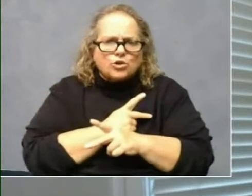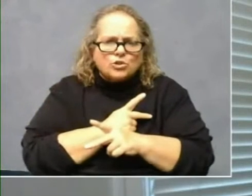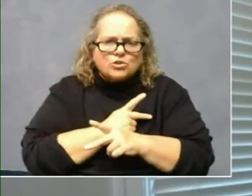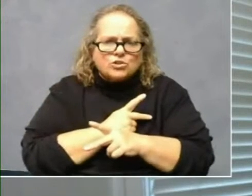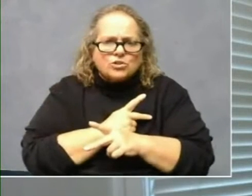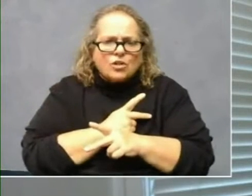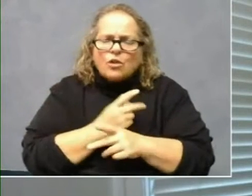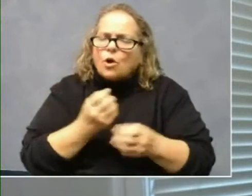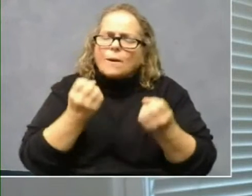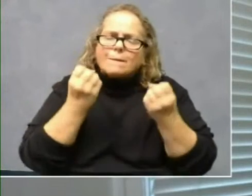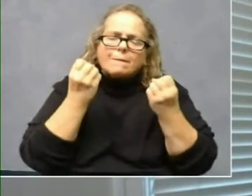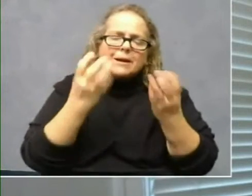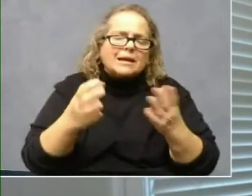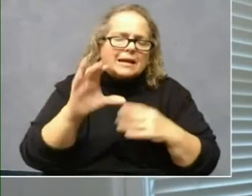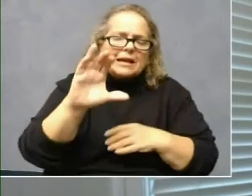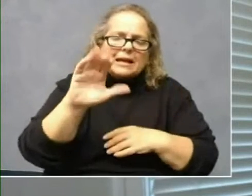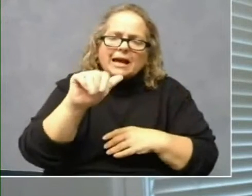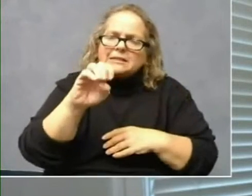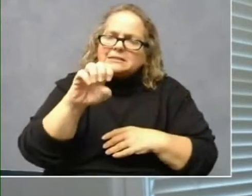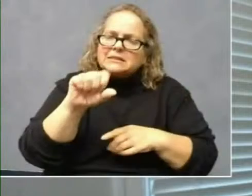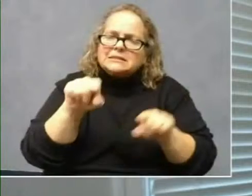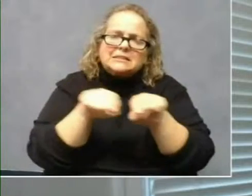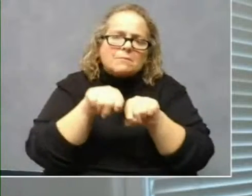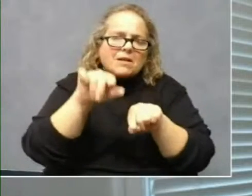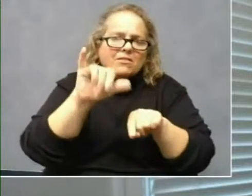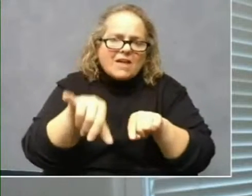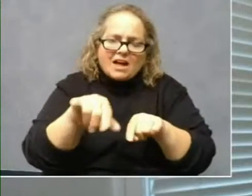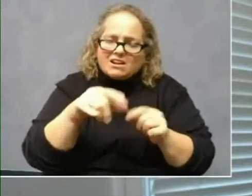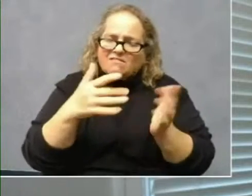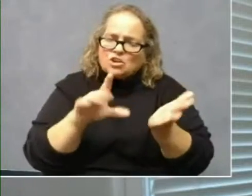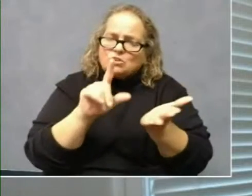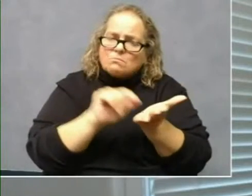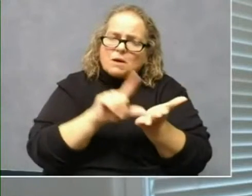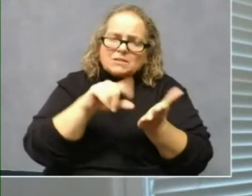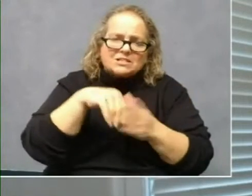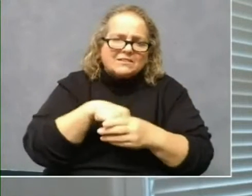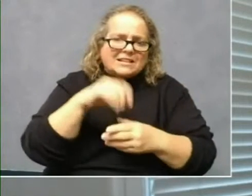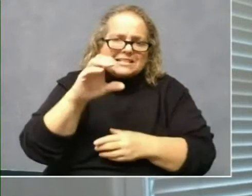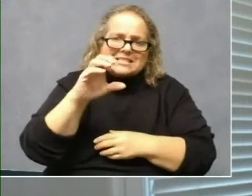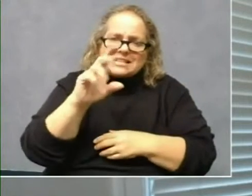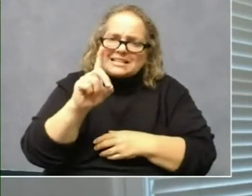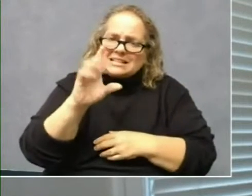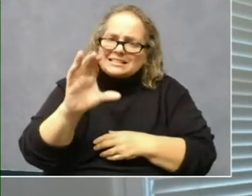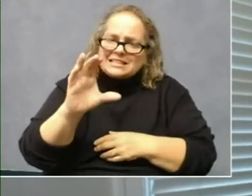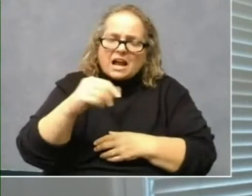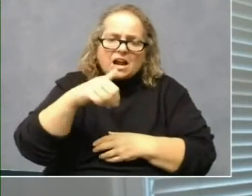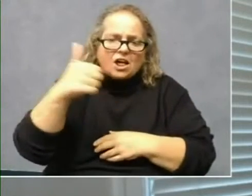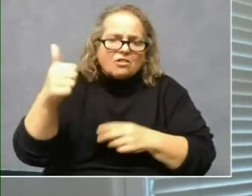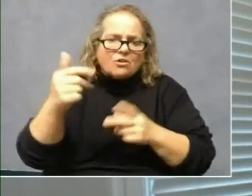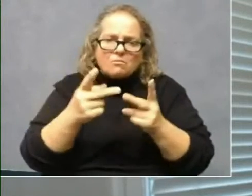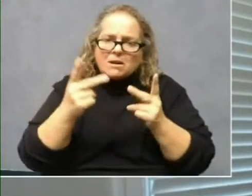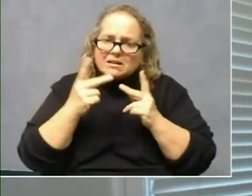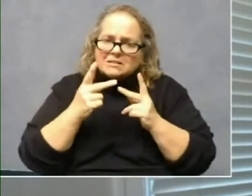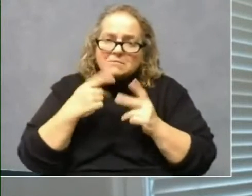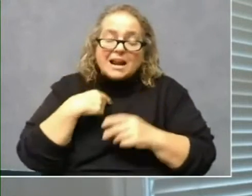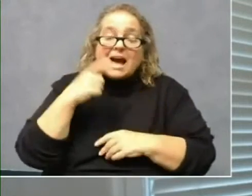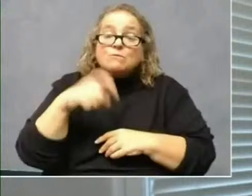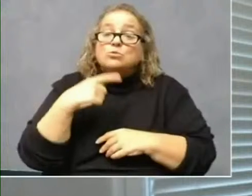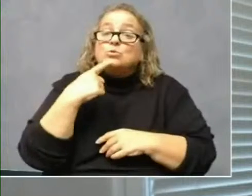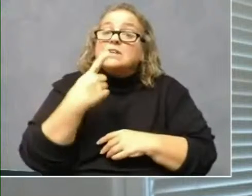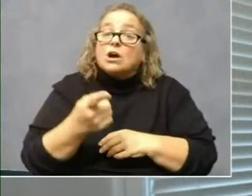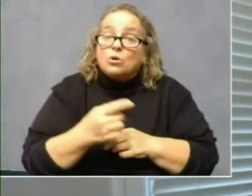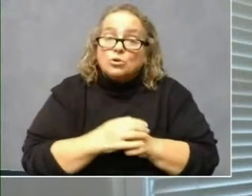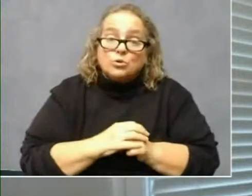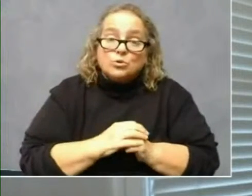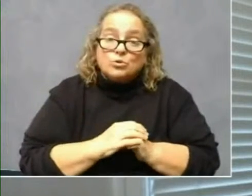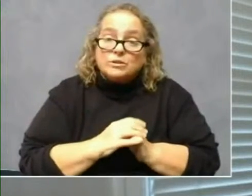the CDC's morbidity mortality weekly reports and other places. I have to tell you, this is not